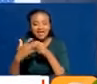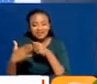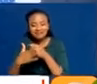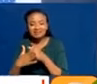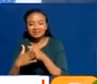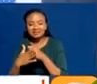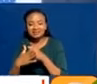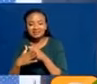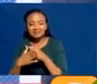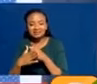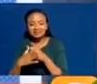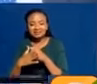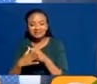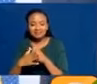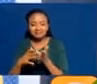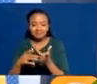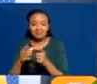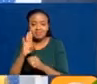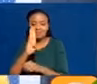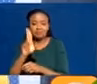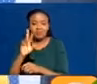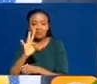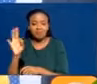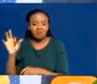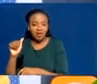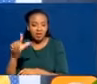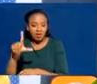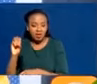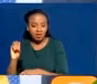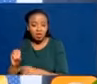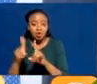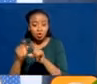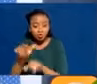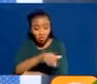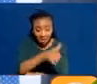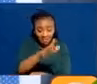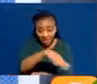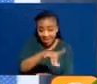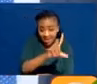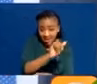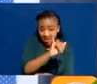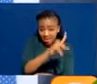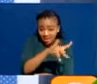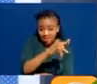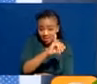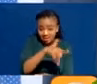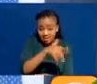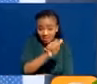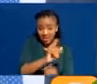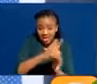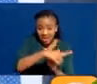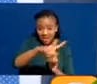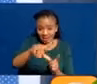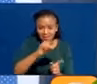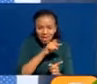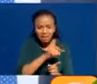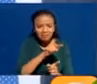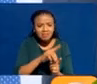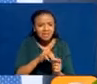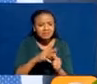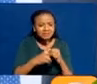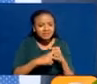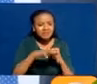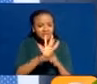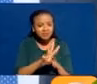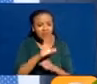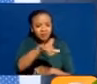The Laikipia-Samburu ecosystem has lost 74 elephants and 49 grebe